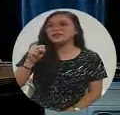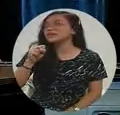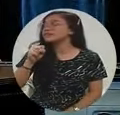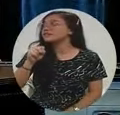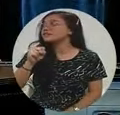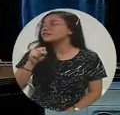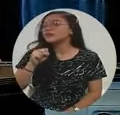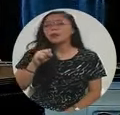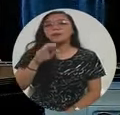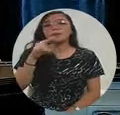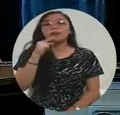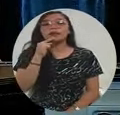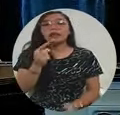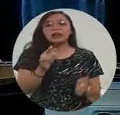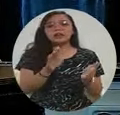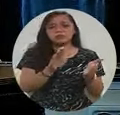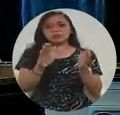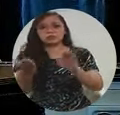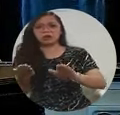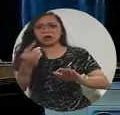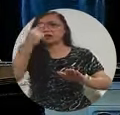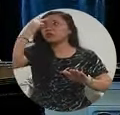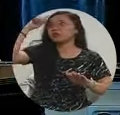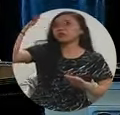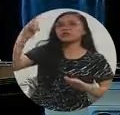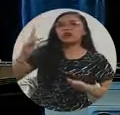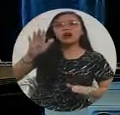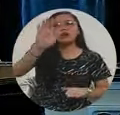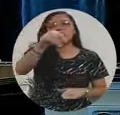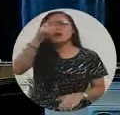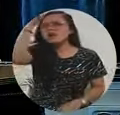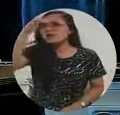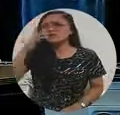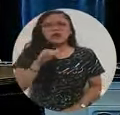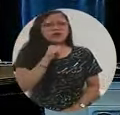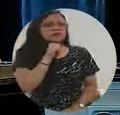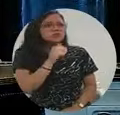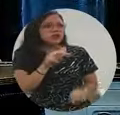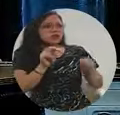Some people says, I'd like to die for the Lord. God does not need dead persons.